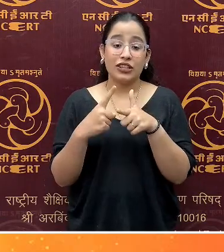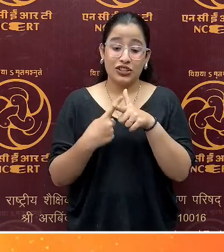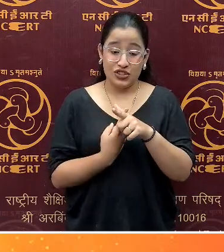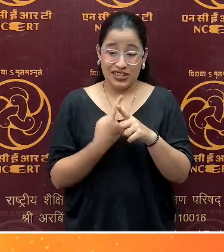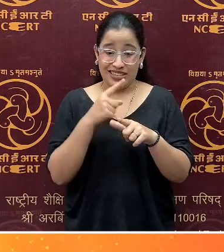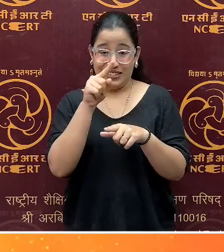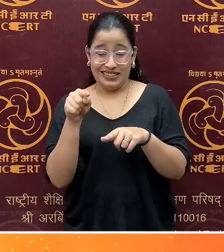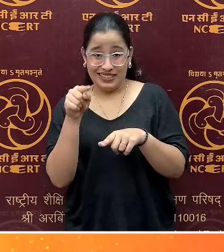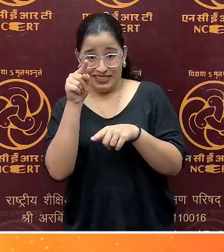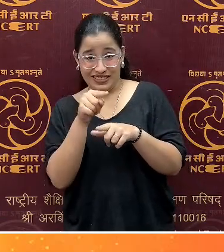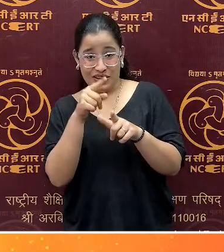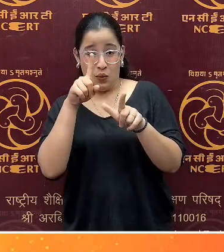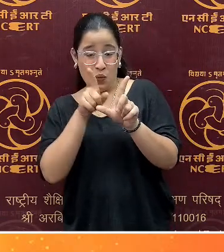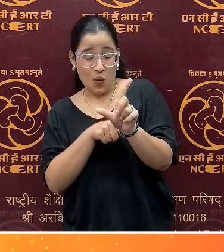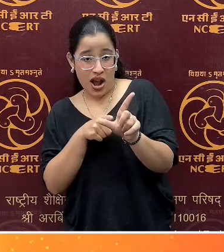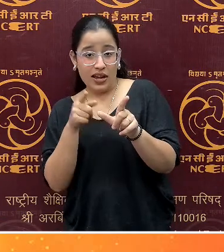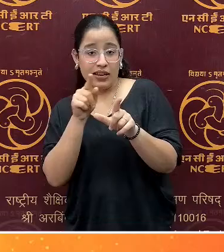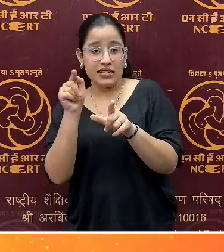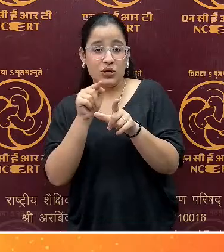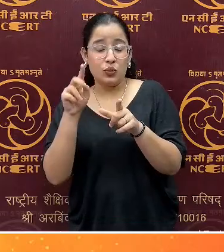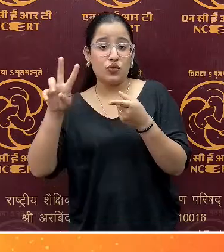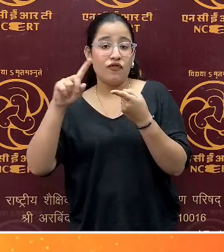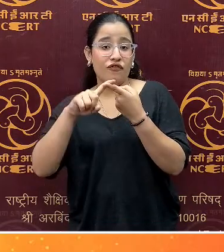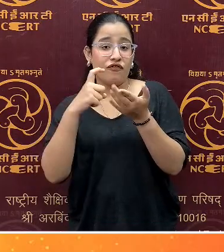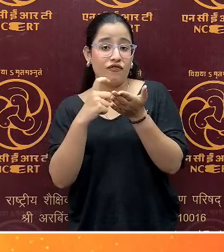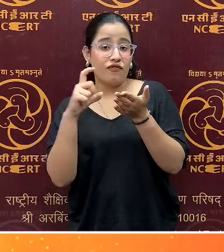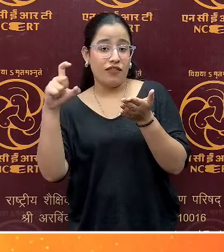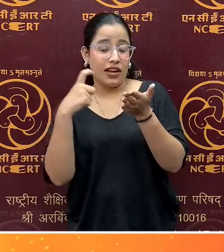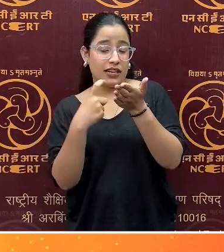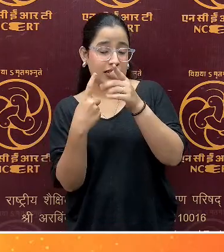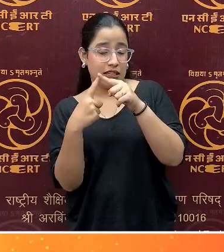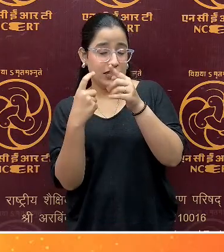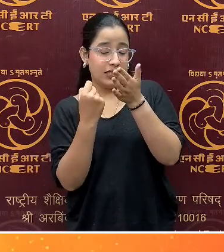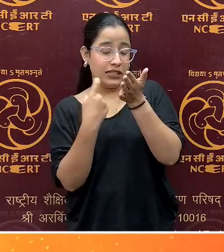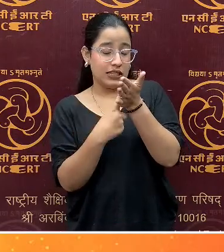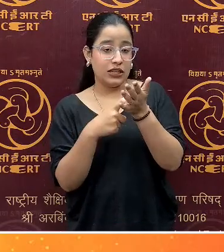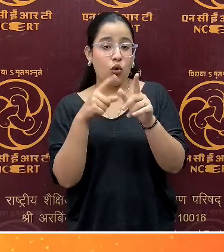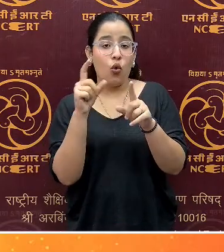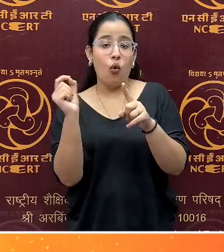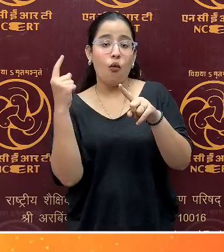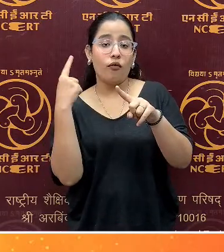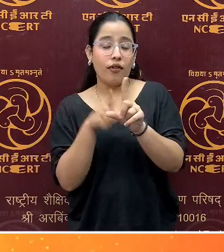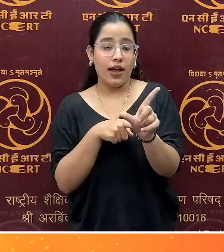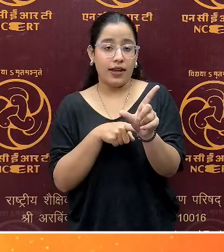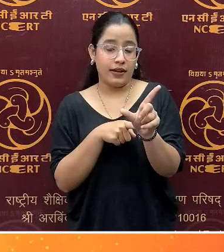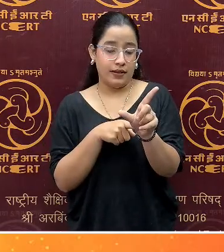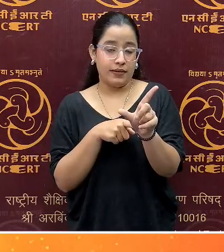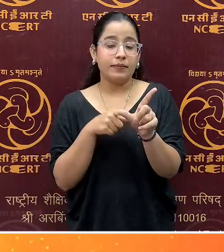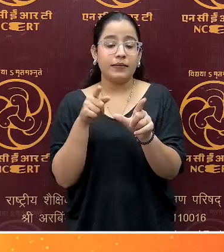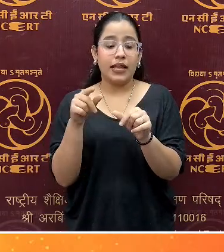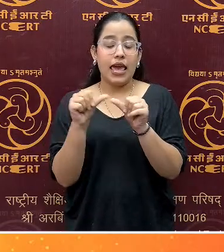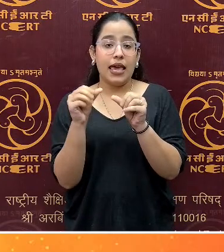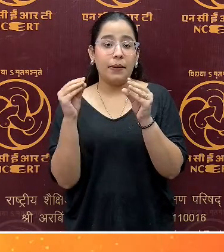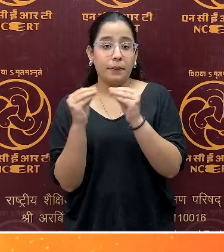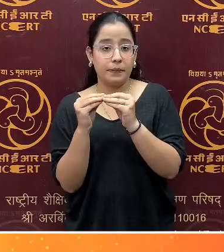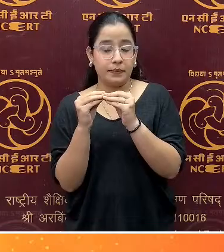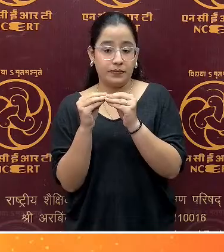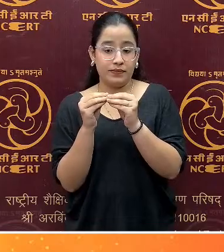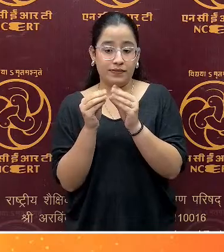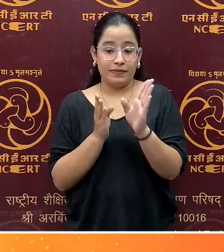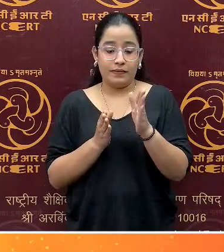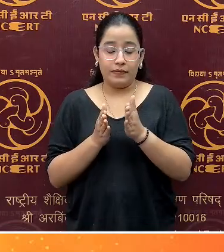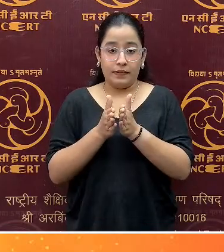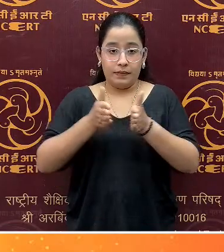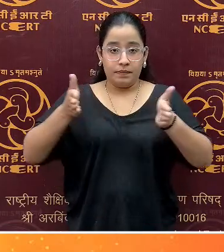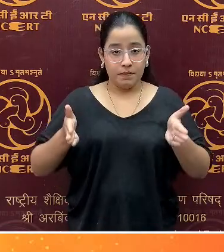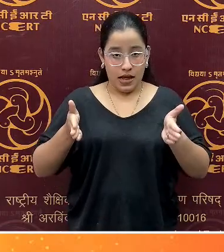j gives us a vector quantity in the direction of y-axis, OY. And AB is